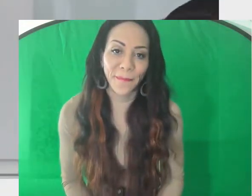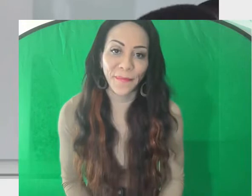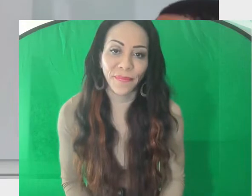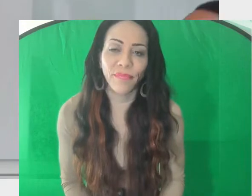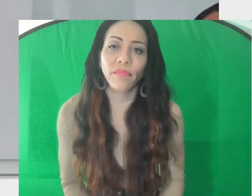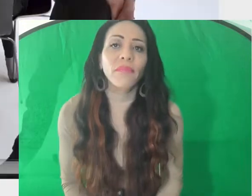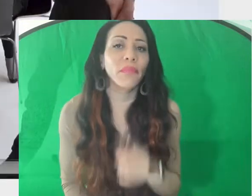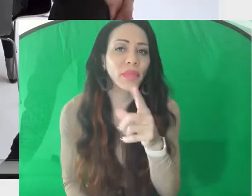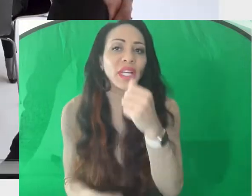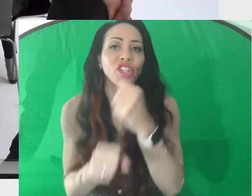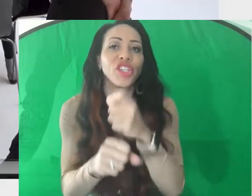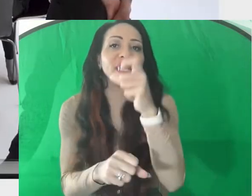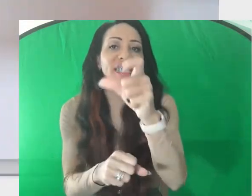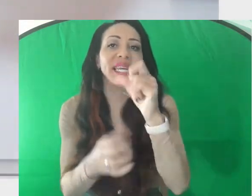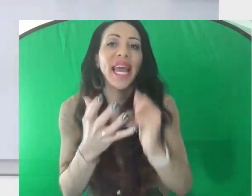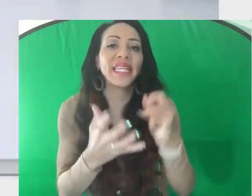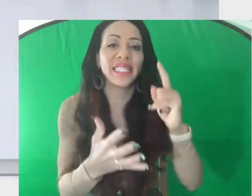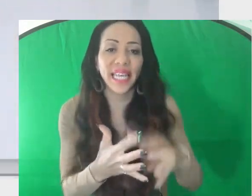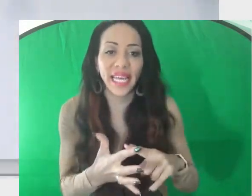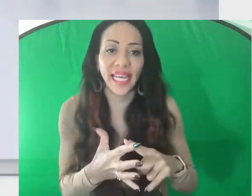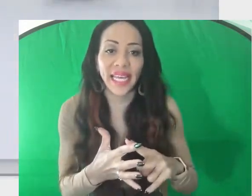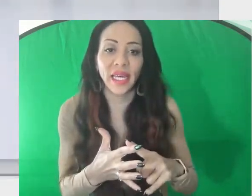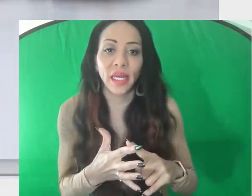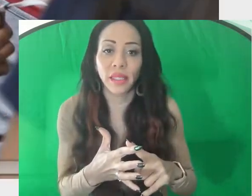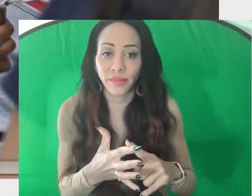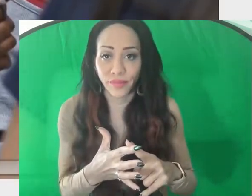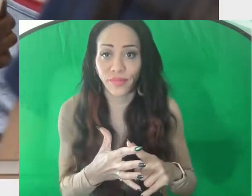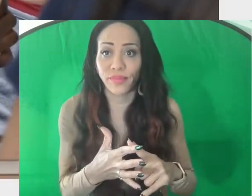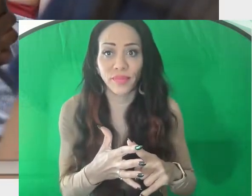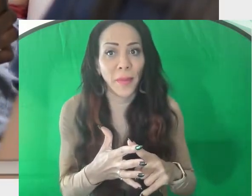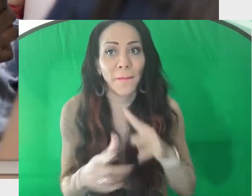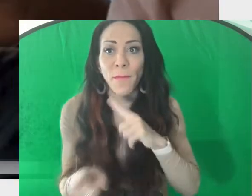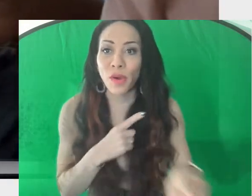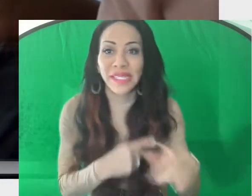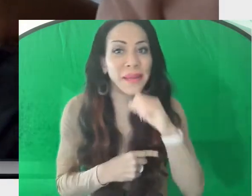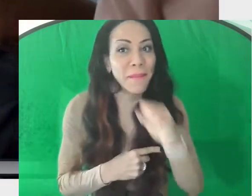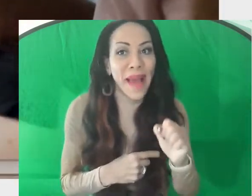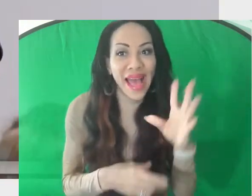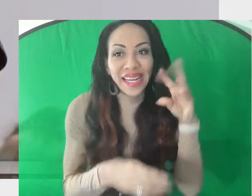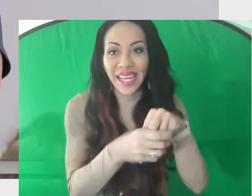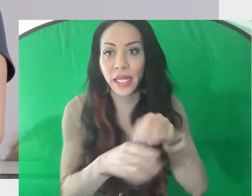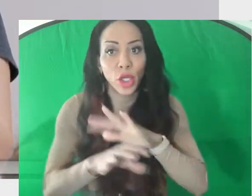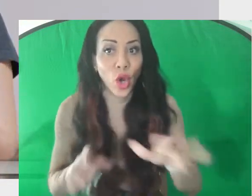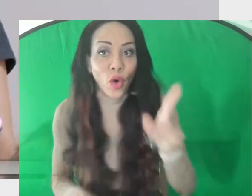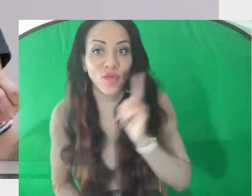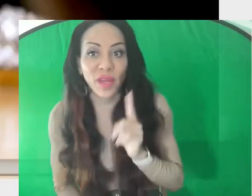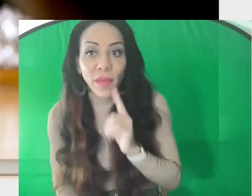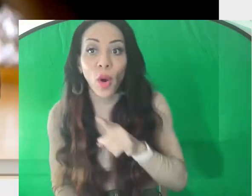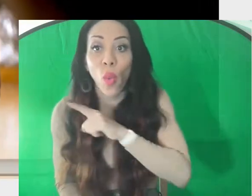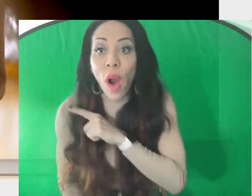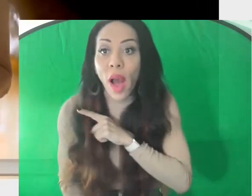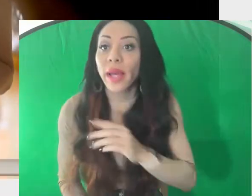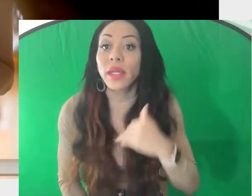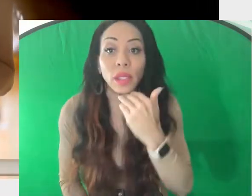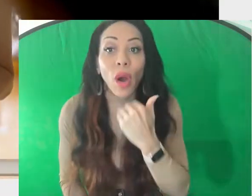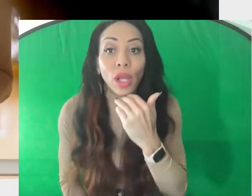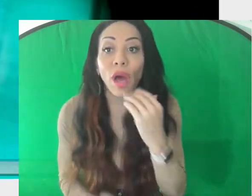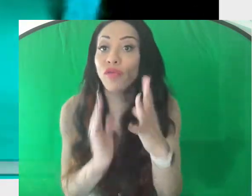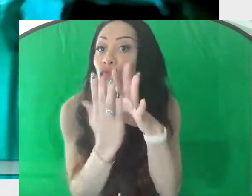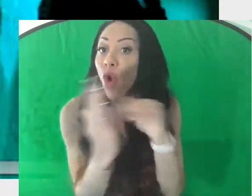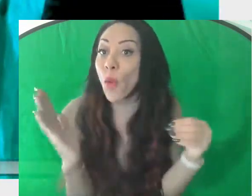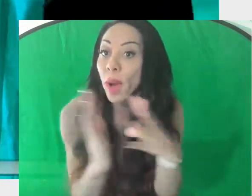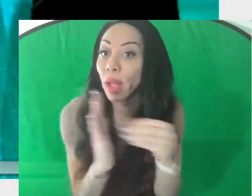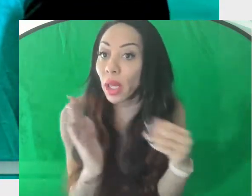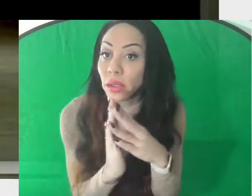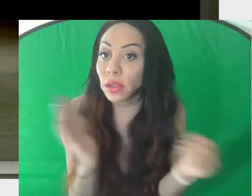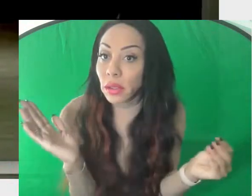GCSE computing is not being taken by female non-binary students is that there's, one, a lack of role models. There's also